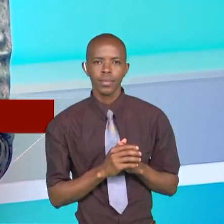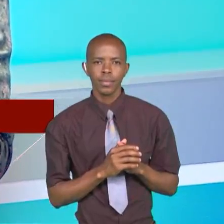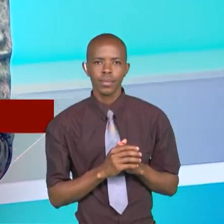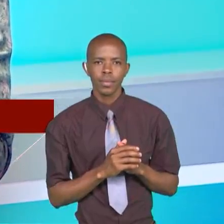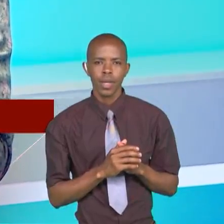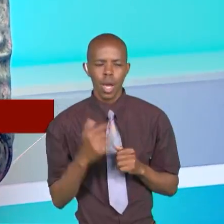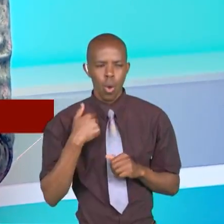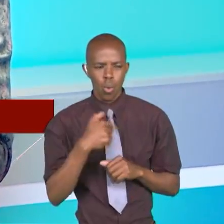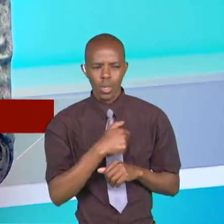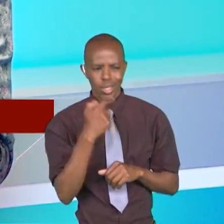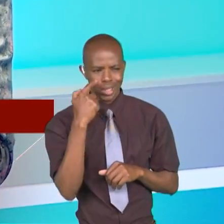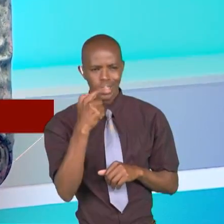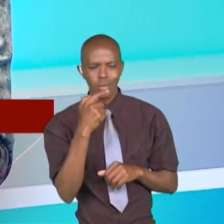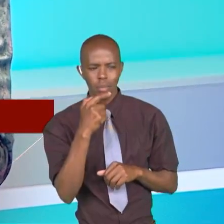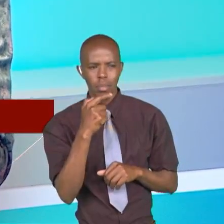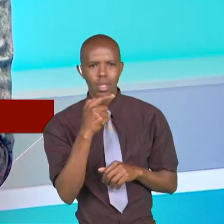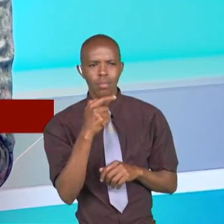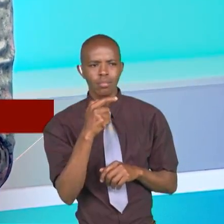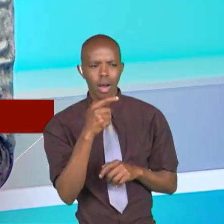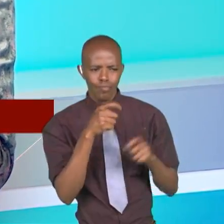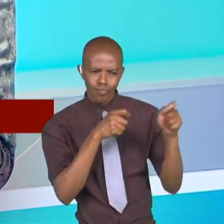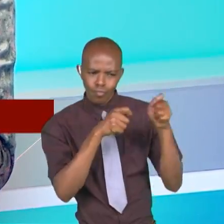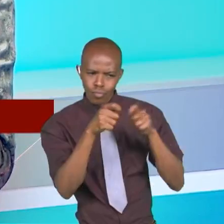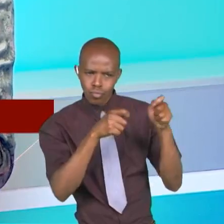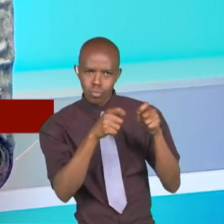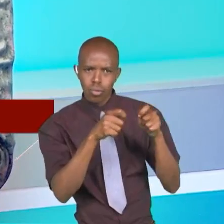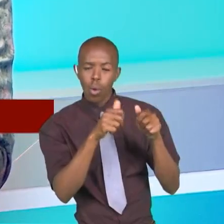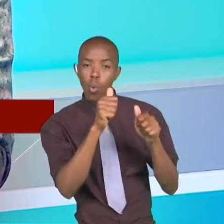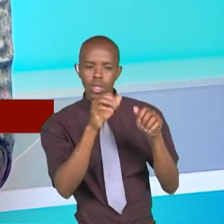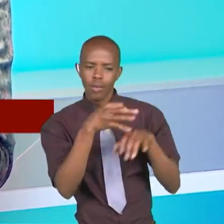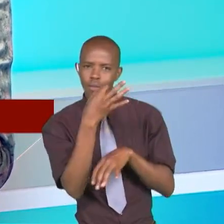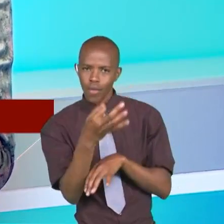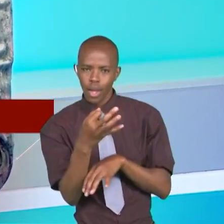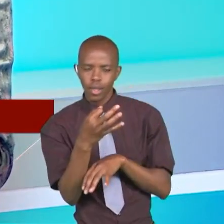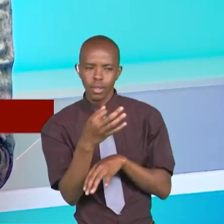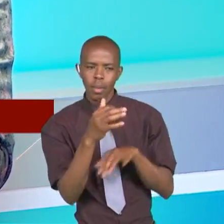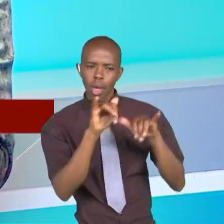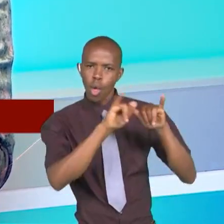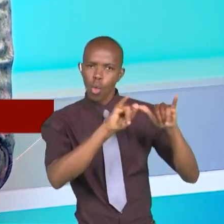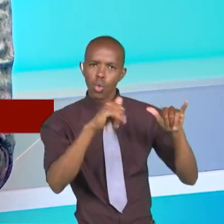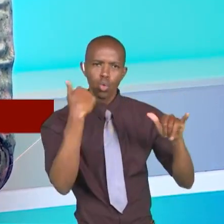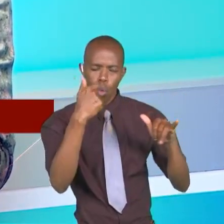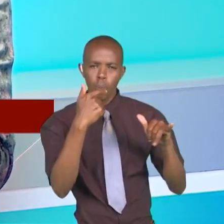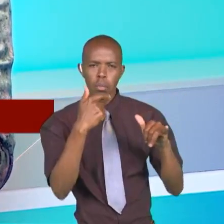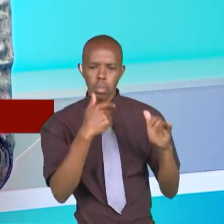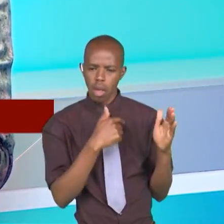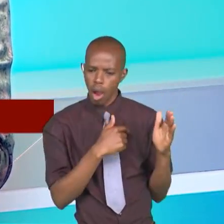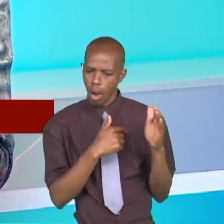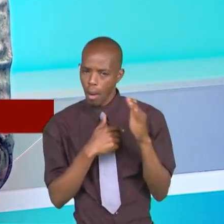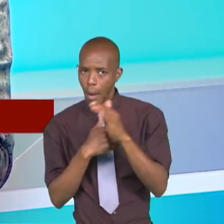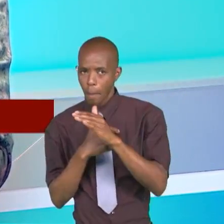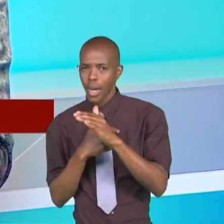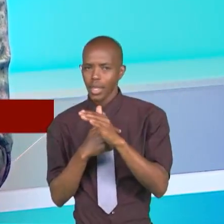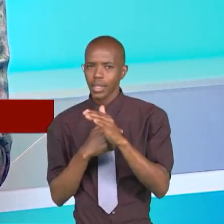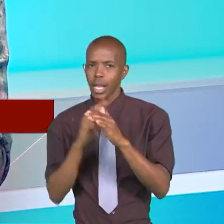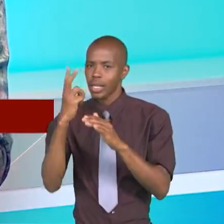considered term of governor that has lapsed. Then we have seen there are those who managed to come back, their second